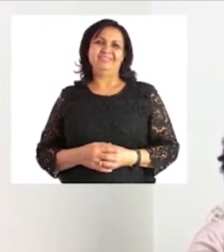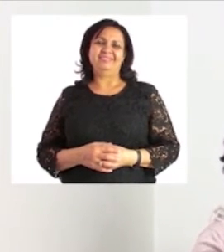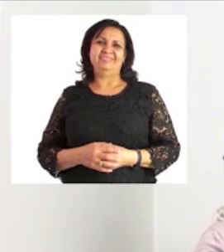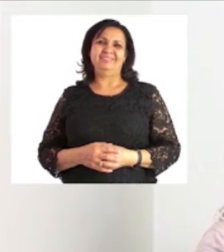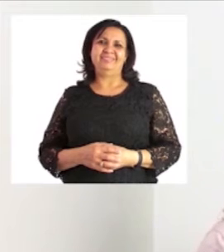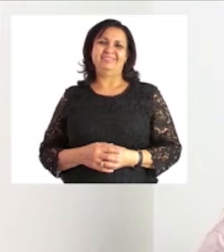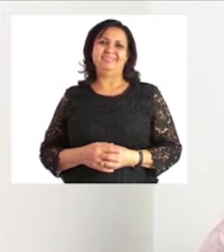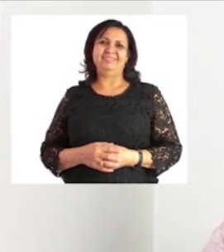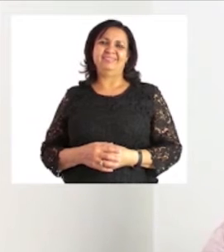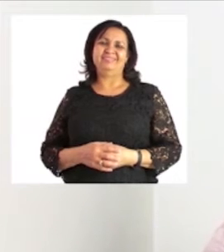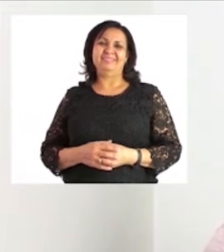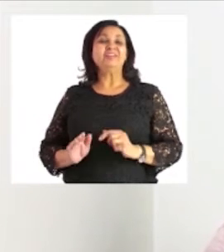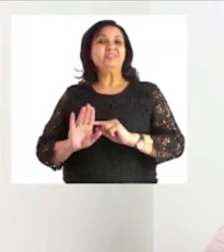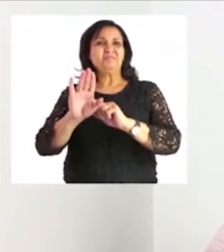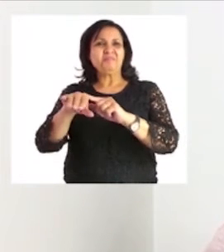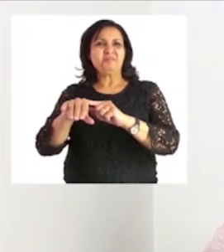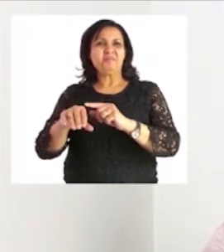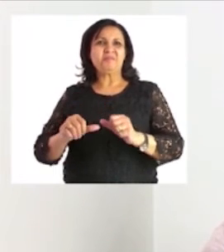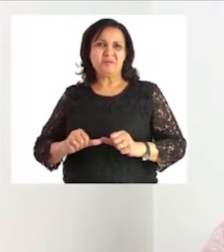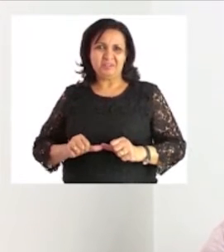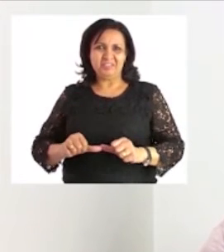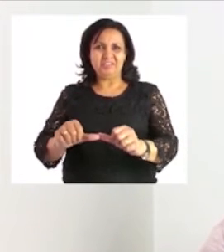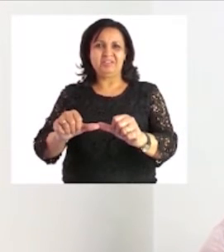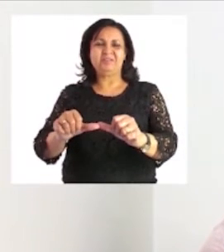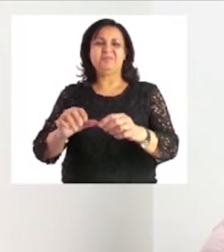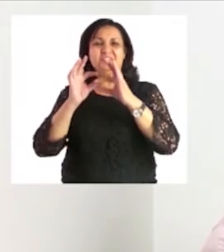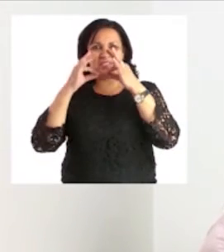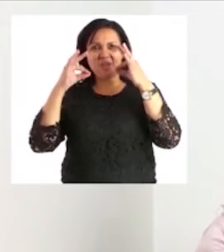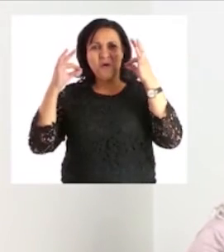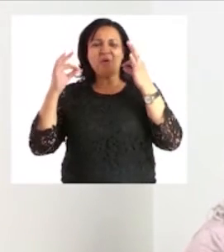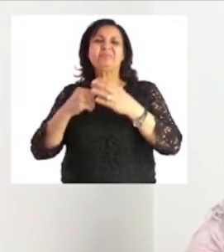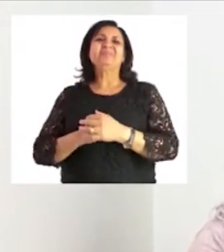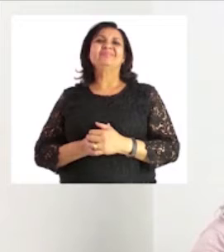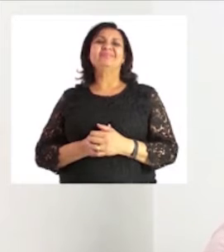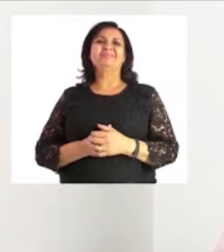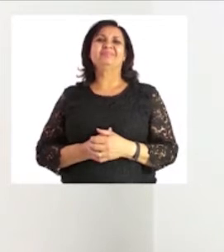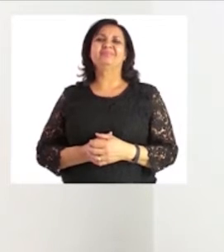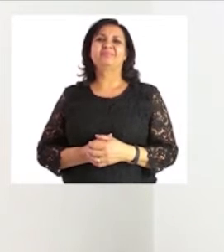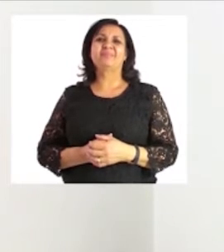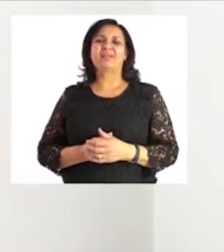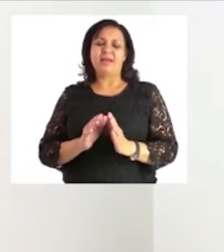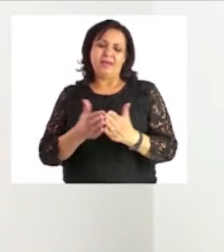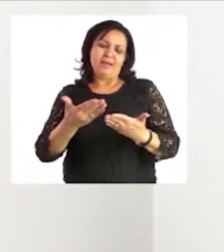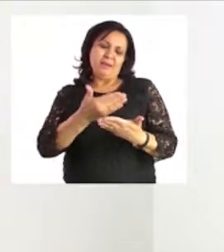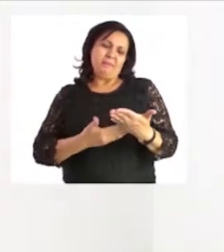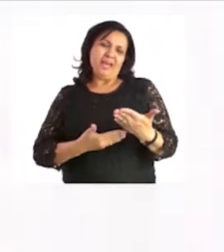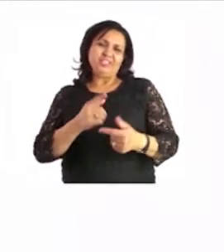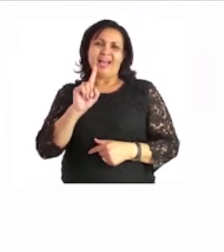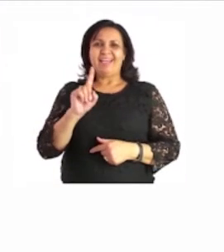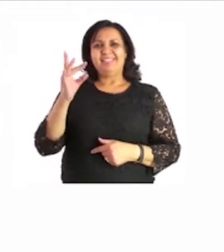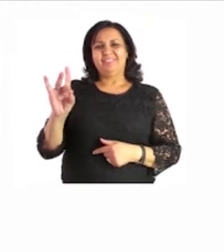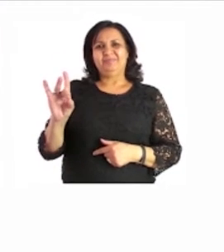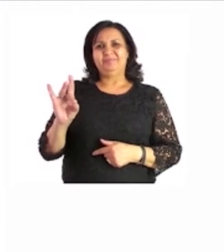that, and tomorrow we will continue with the rest of the song. Yes, let's go back to page